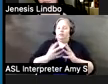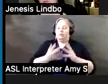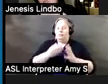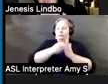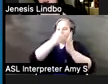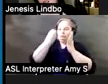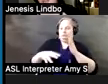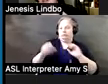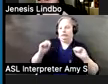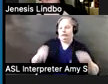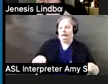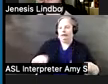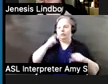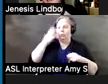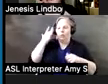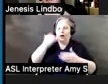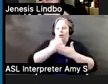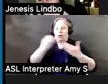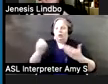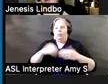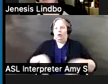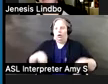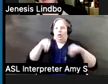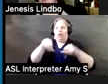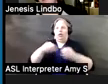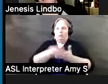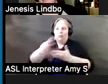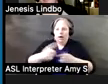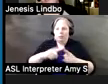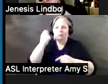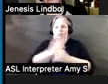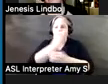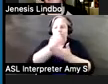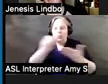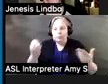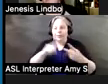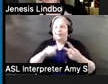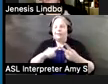expensive with all of the equipment up front, the use of that equipment and